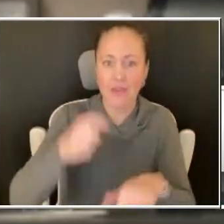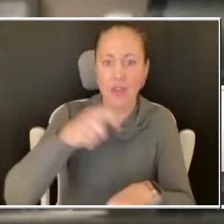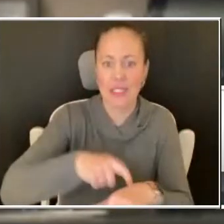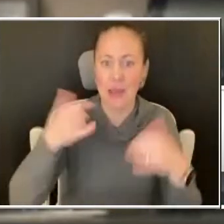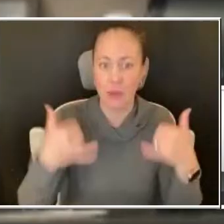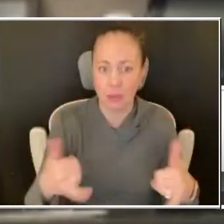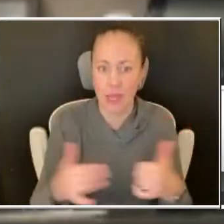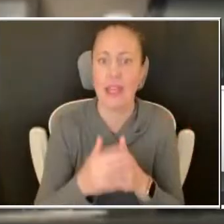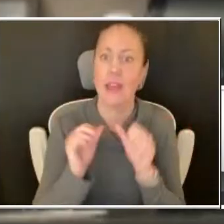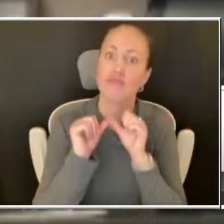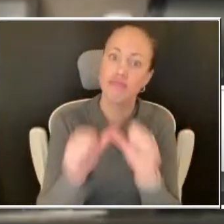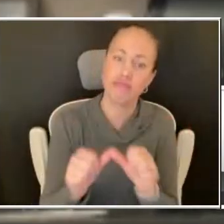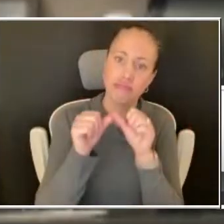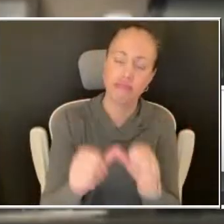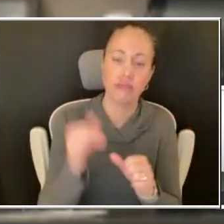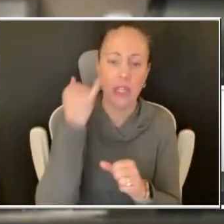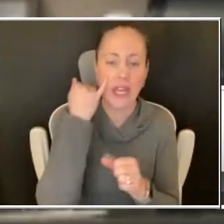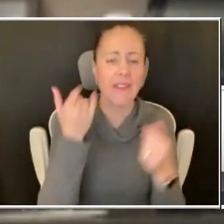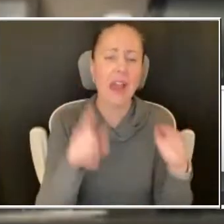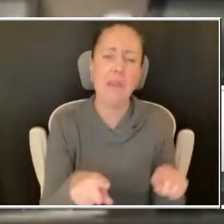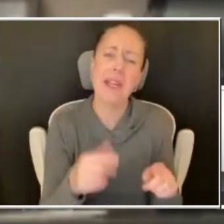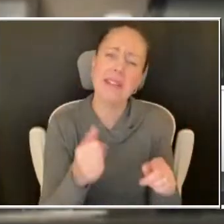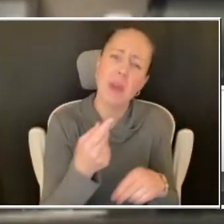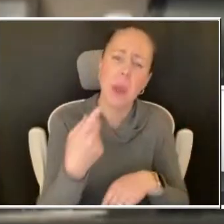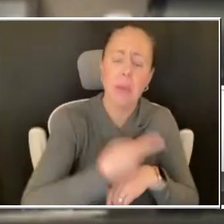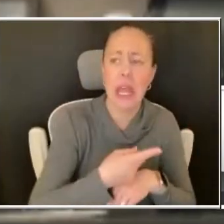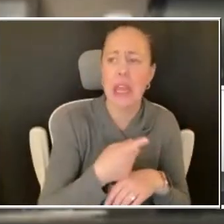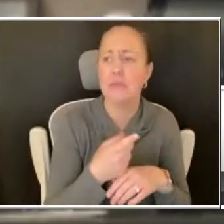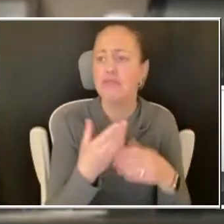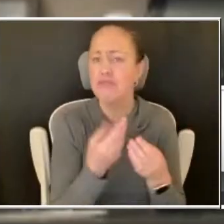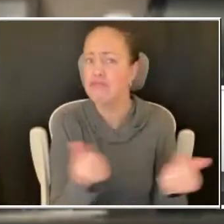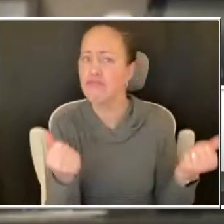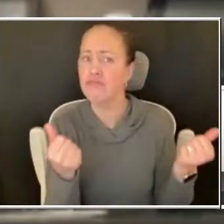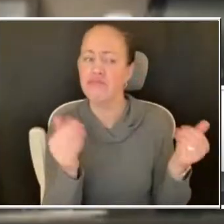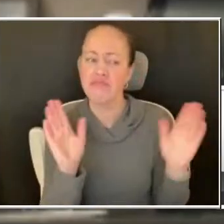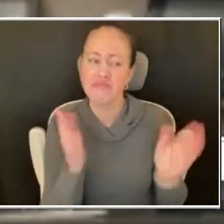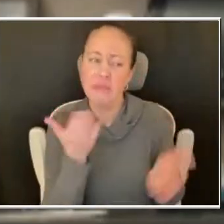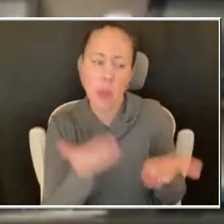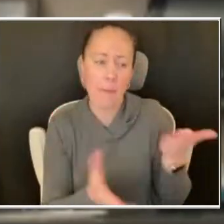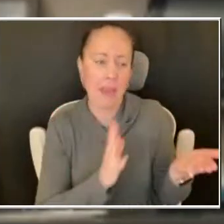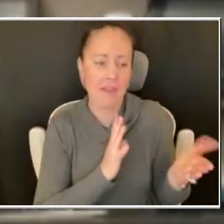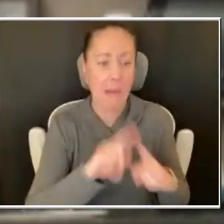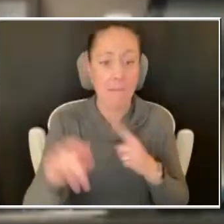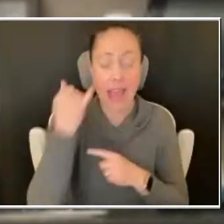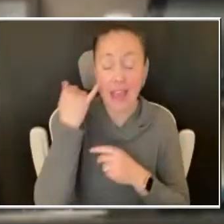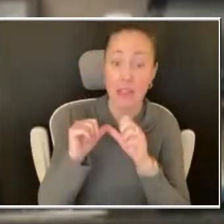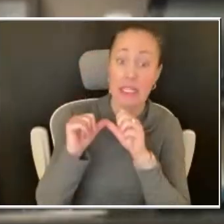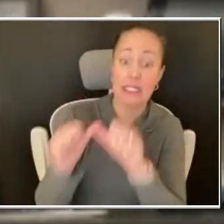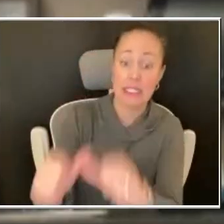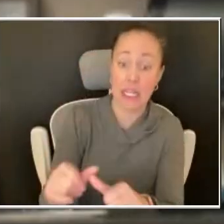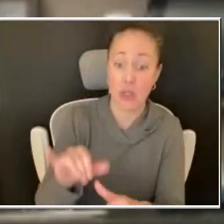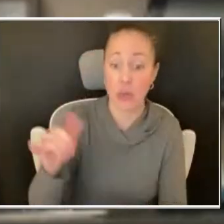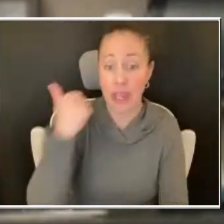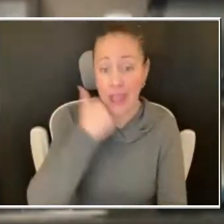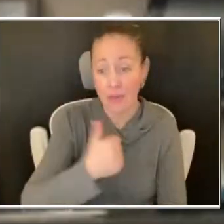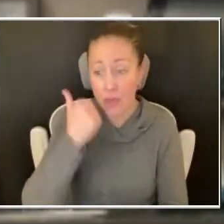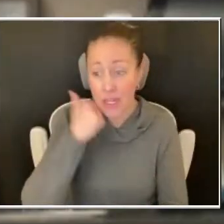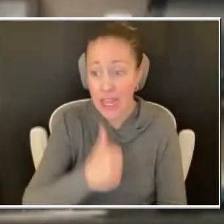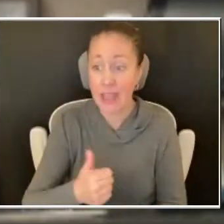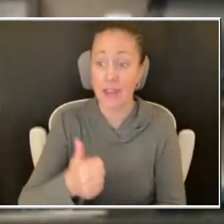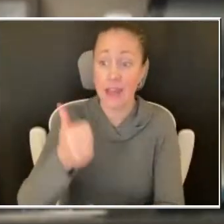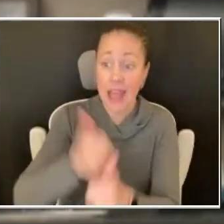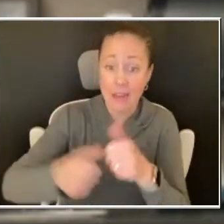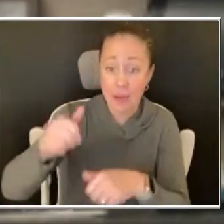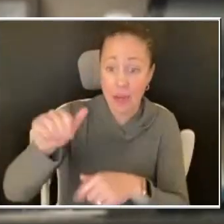that continues. If it happens for a couple days, it's probably okay. But if something is a continual pain, like every day or every time they practice, or it doesn't